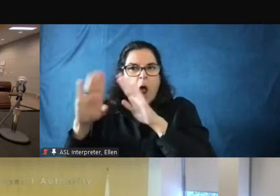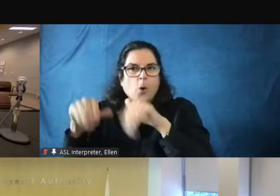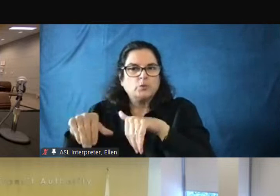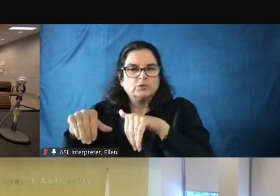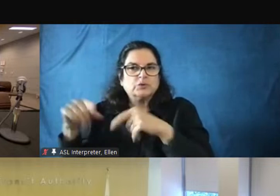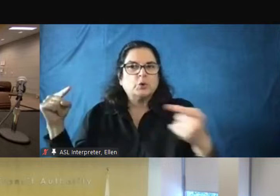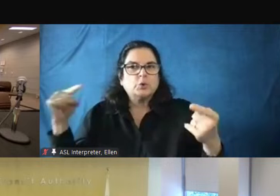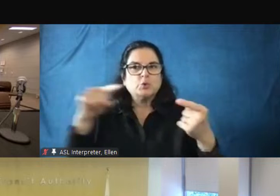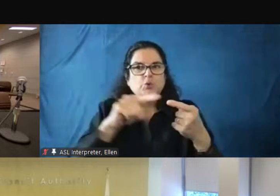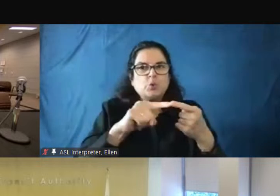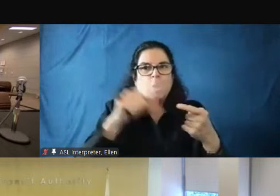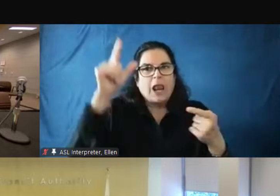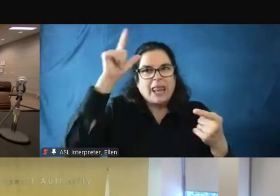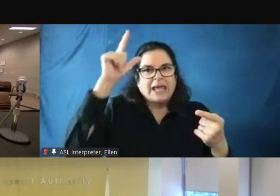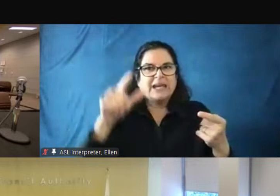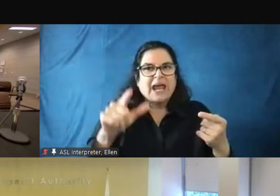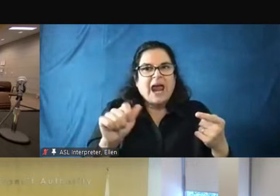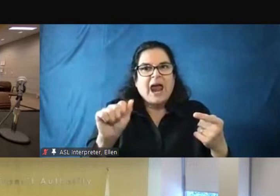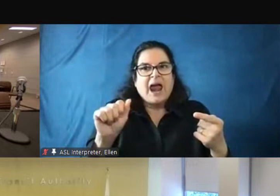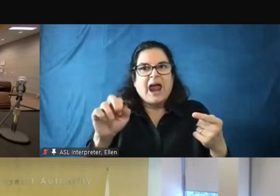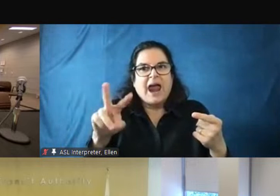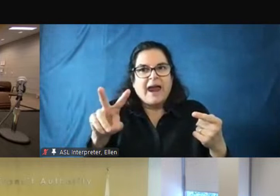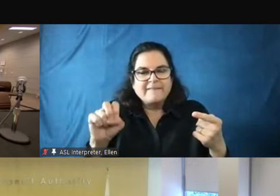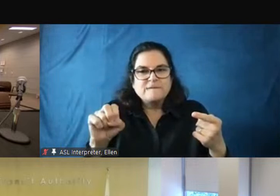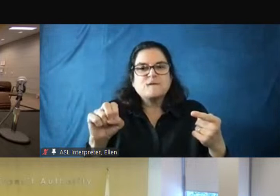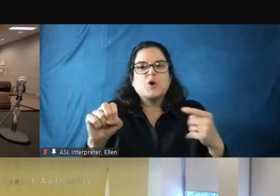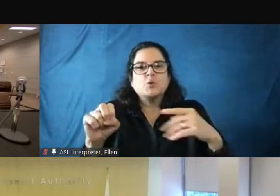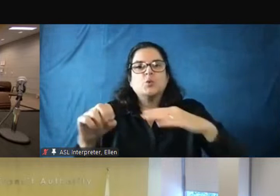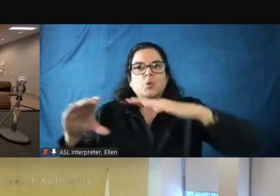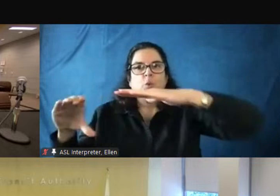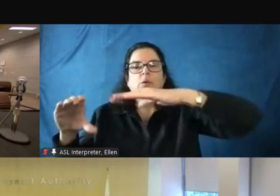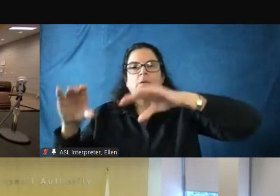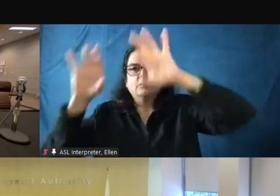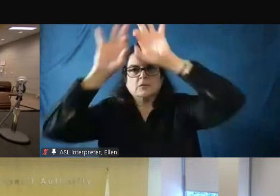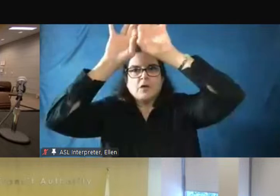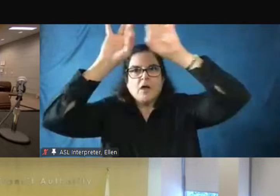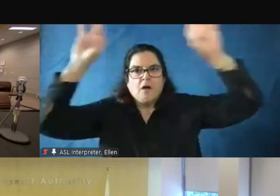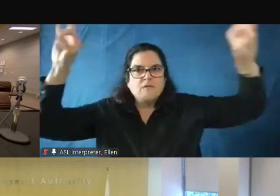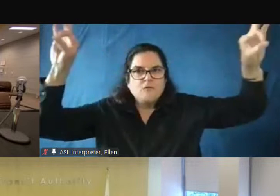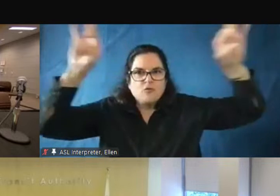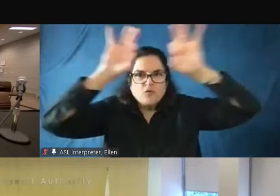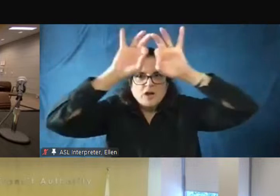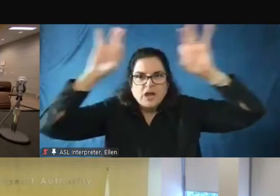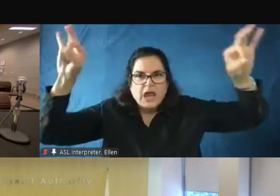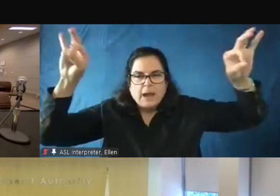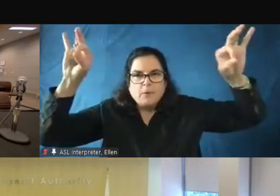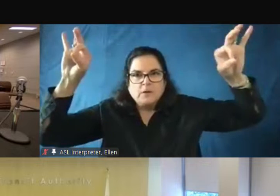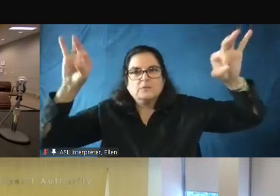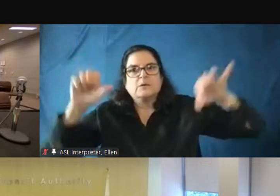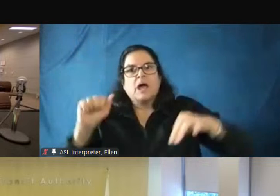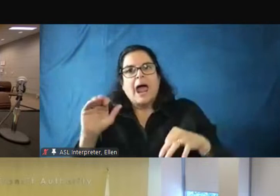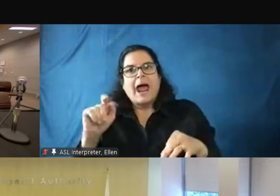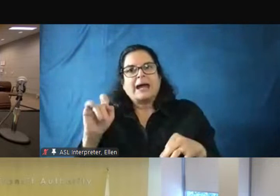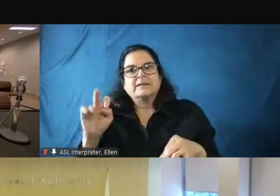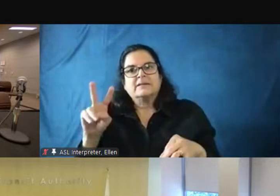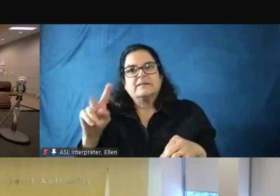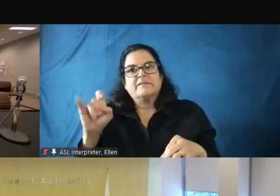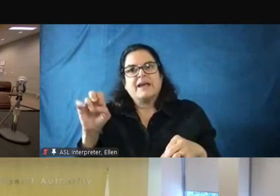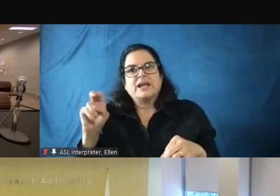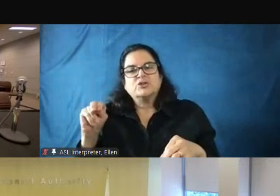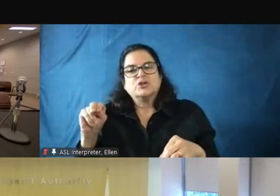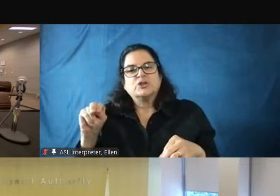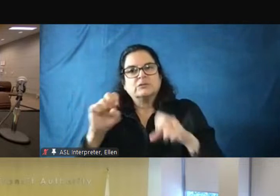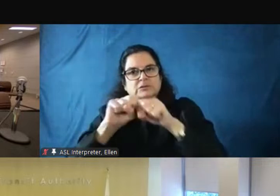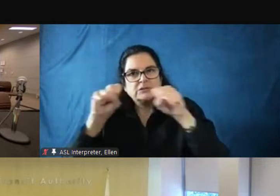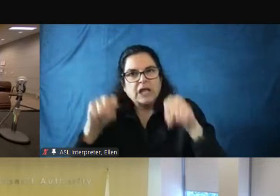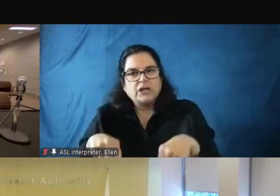showed one of the early photos where they were covering the cables, and there's an activation space there that we're also looking to work with. We've been kind of talking with the community and CDOT